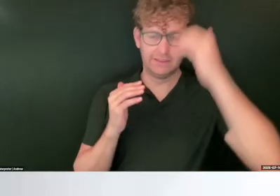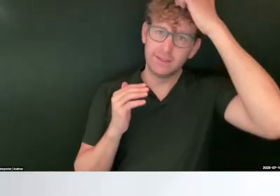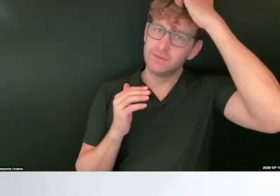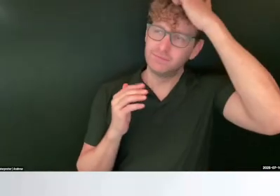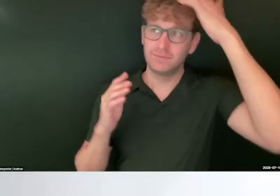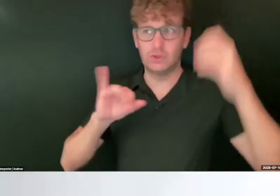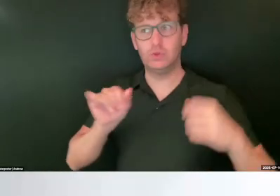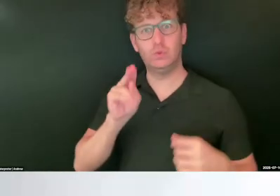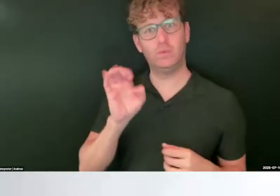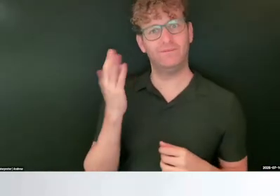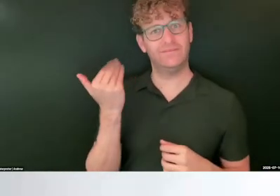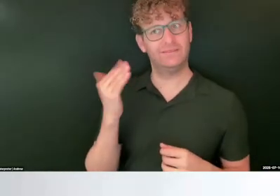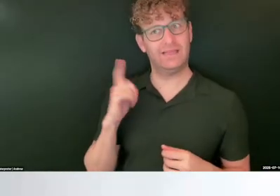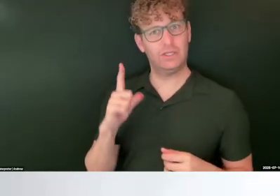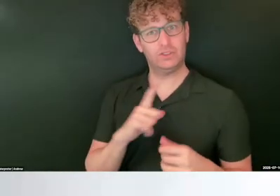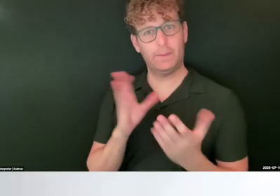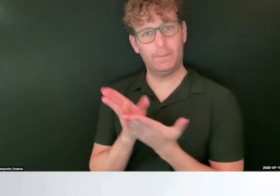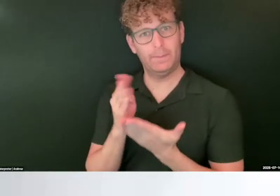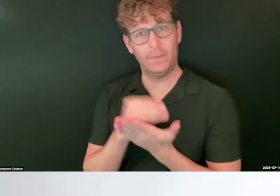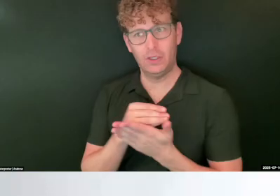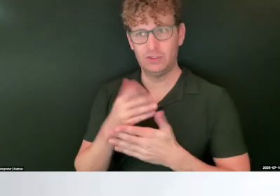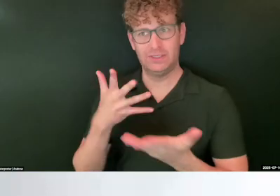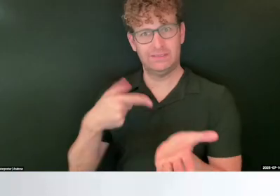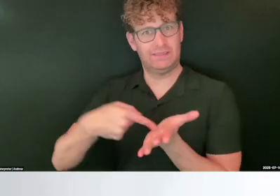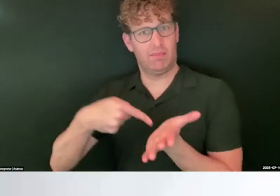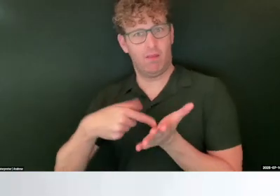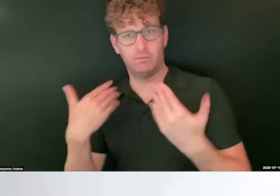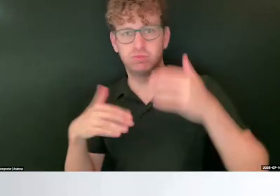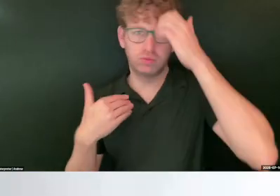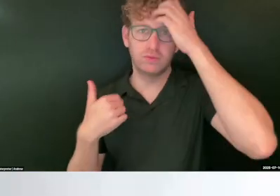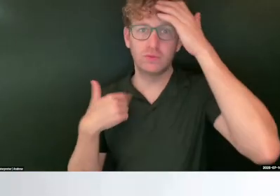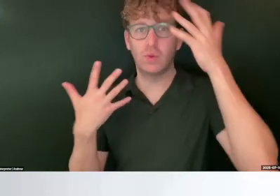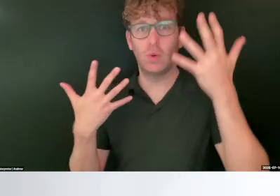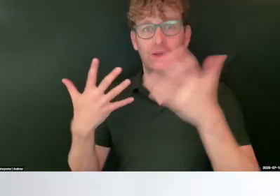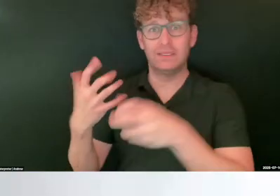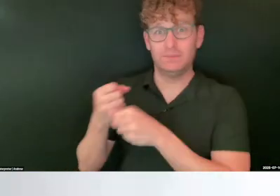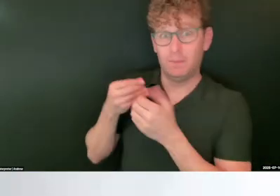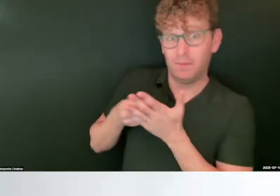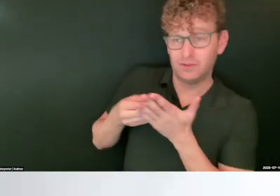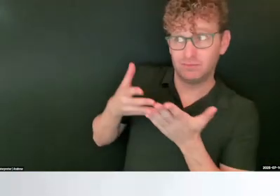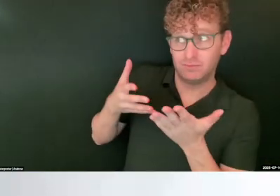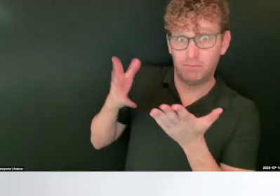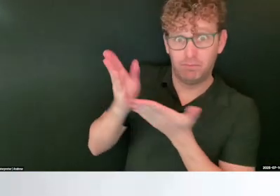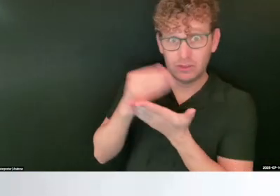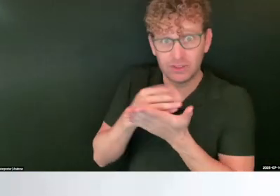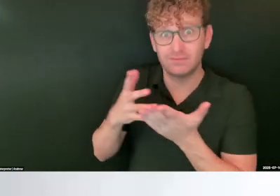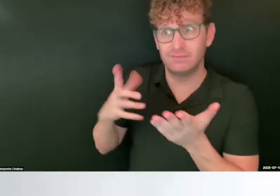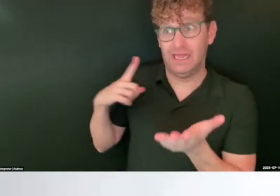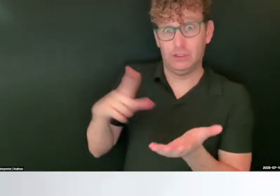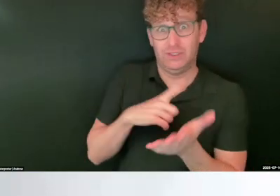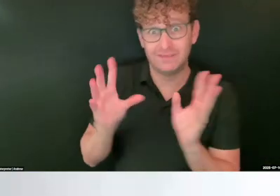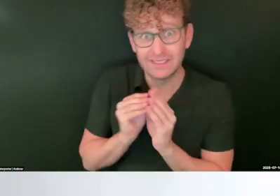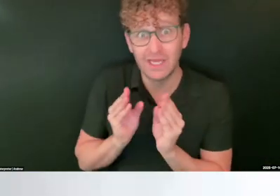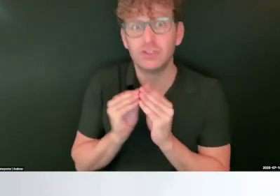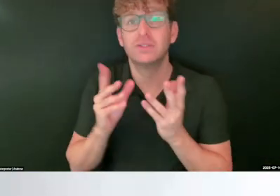by the June 15th legislative budget deadline, and we may receive trailer budget bills toward the end of the legislative session, such as